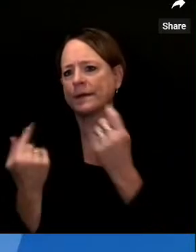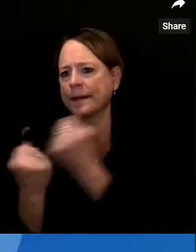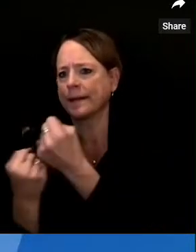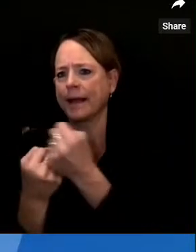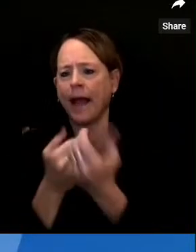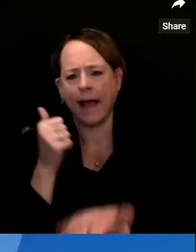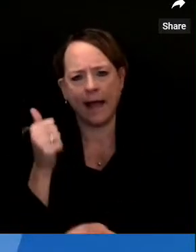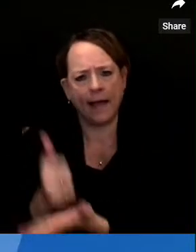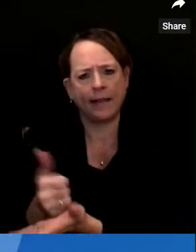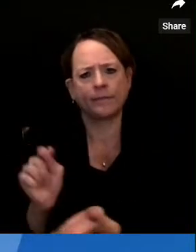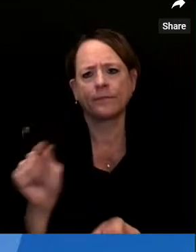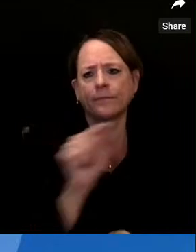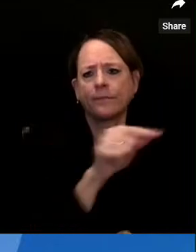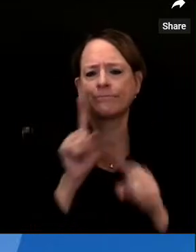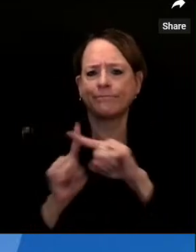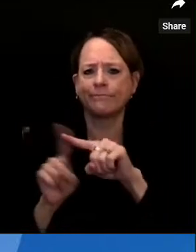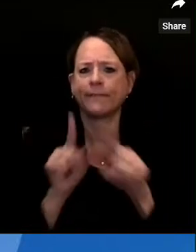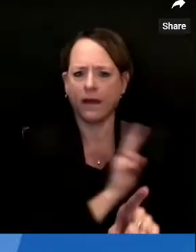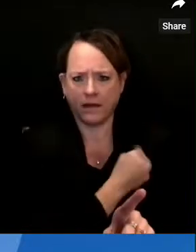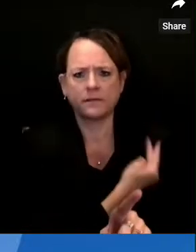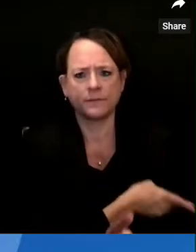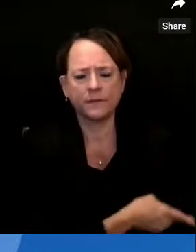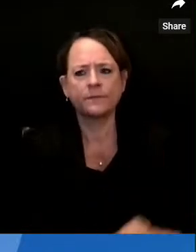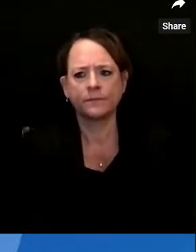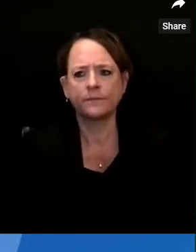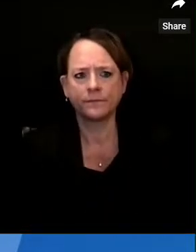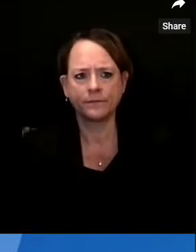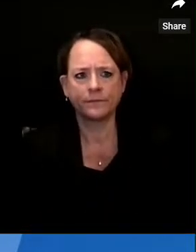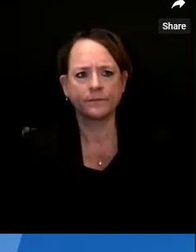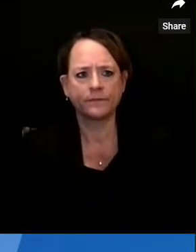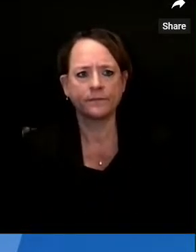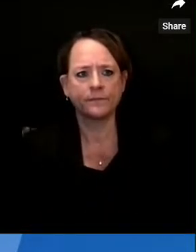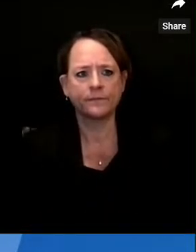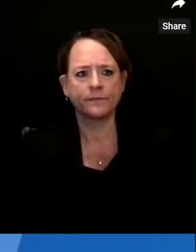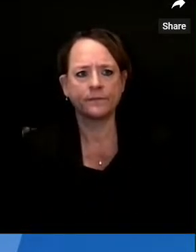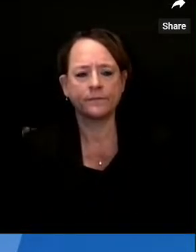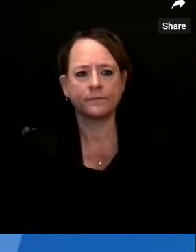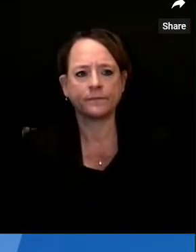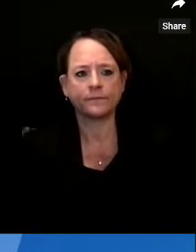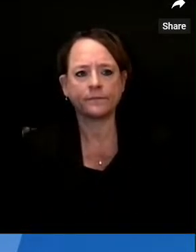Thank you. Now to Rose Schmidt from CBS 58 in Milwaukee. Rose?